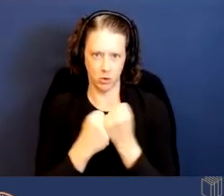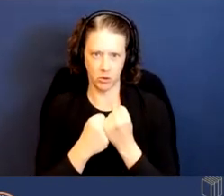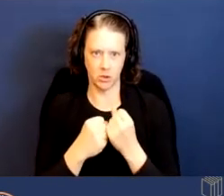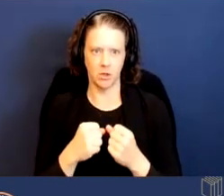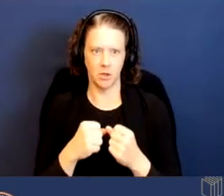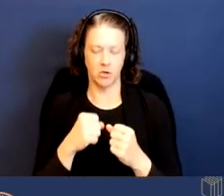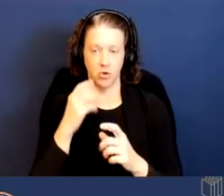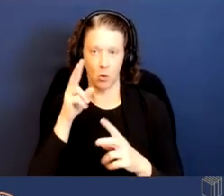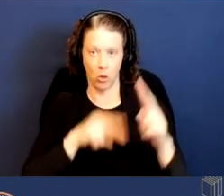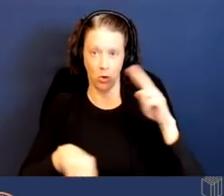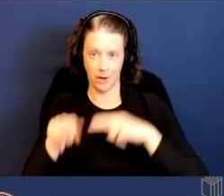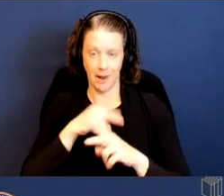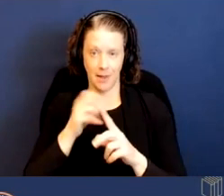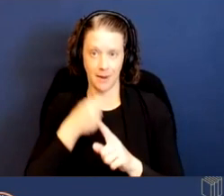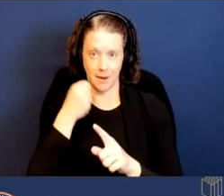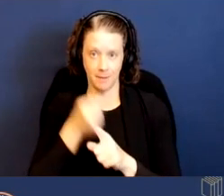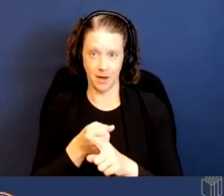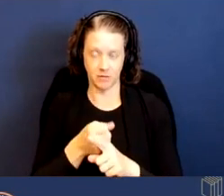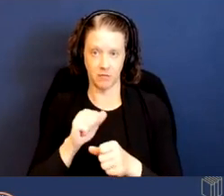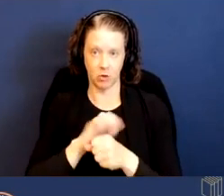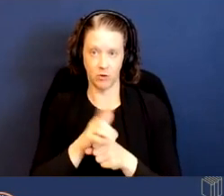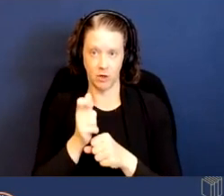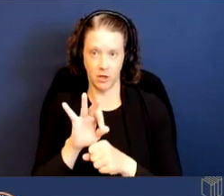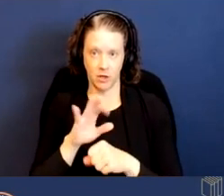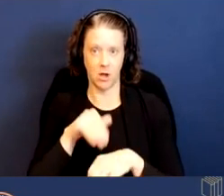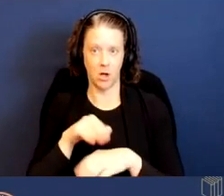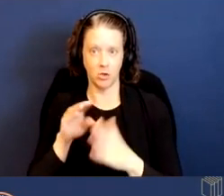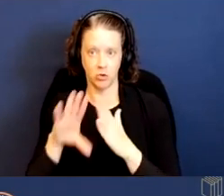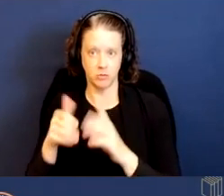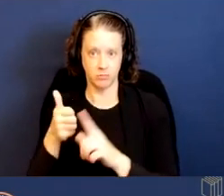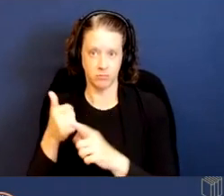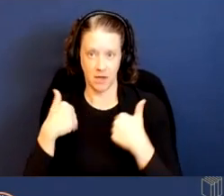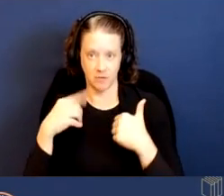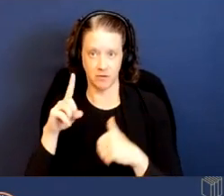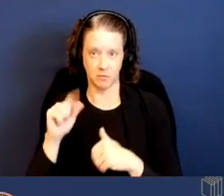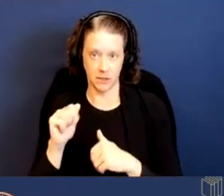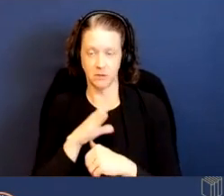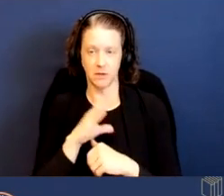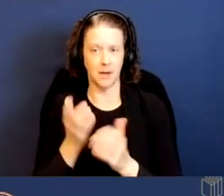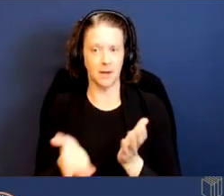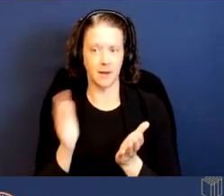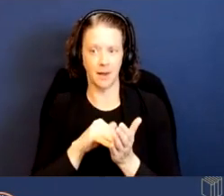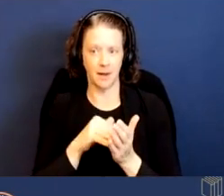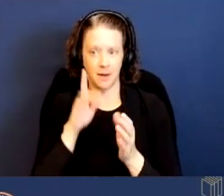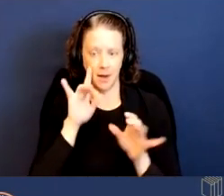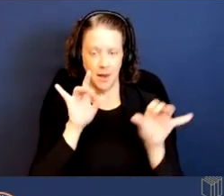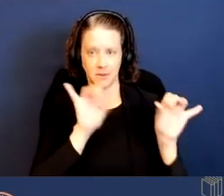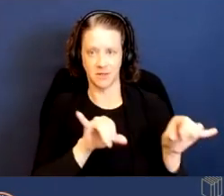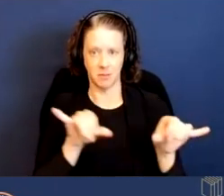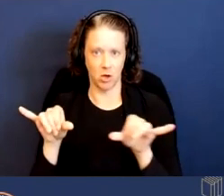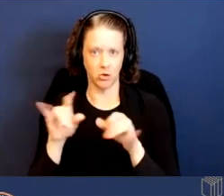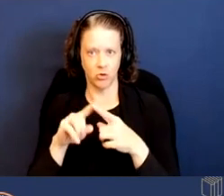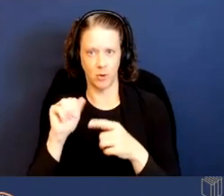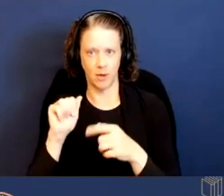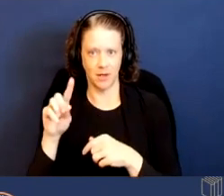at the impacts of COVID on students with disabilities. And again, similar to